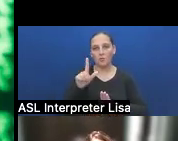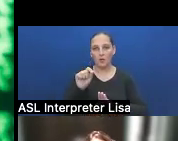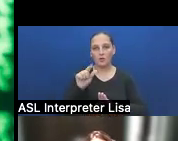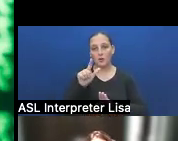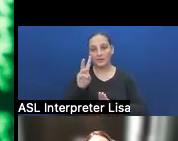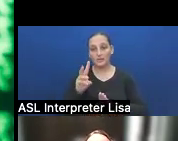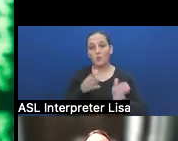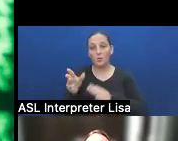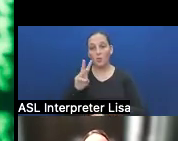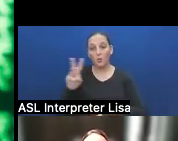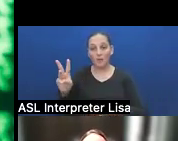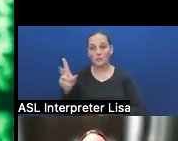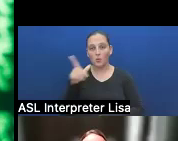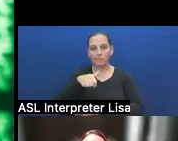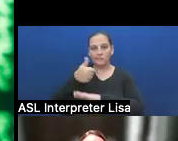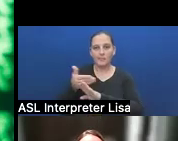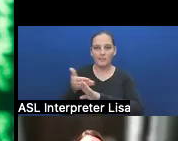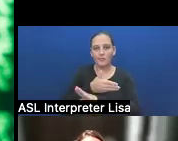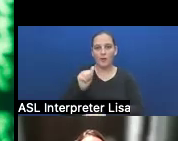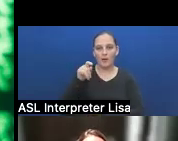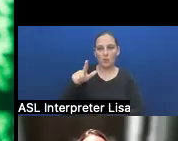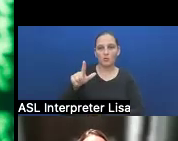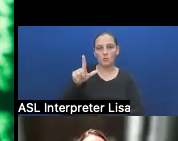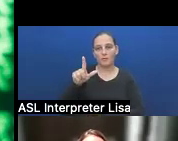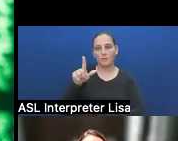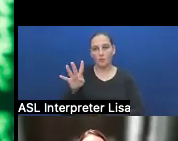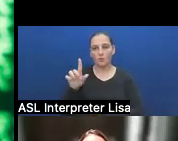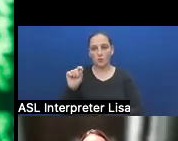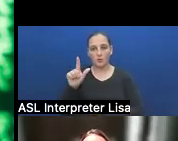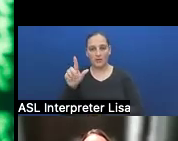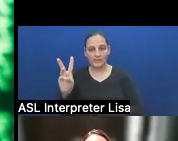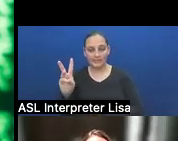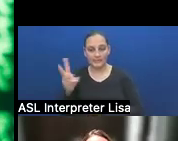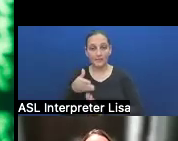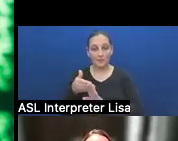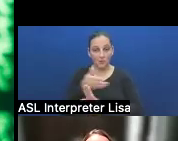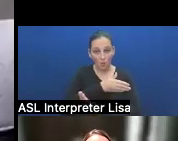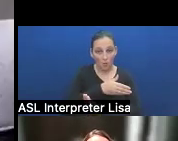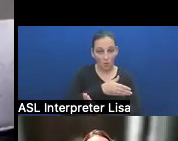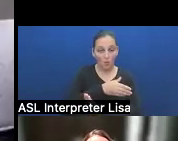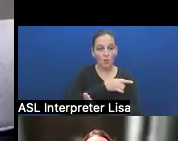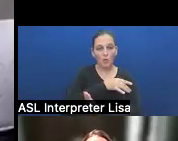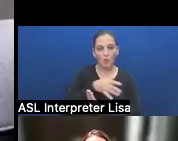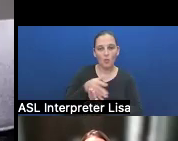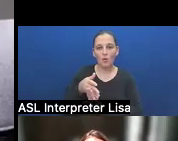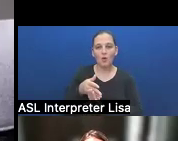April 24th, 2026, is intended for things that are just